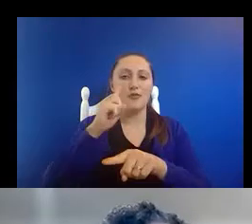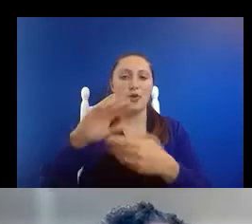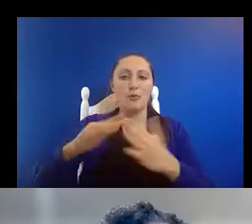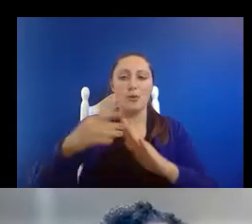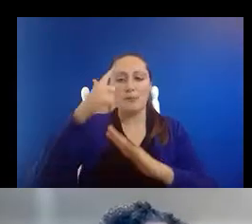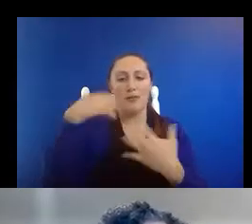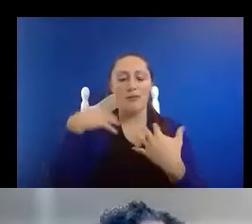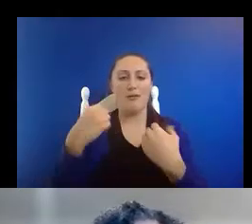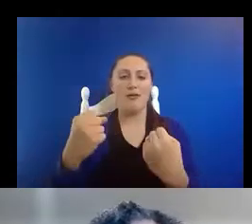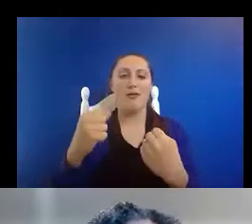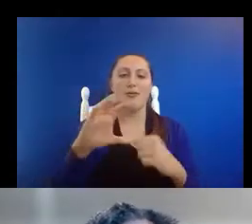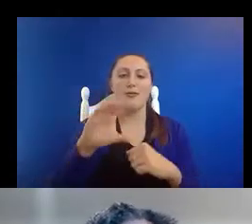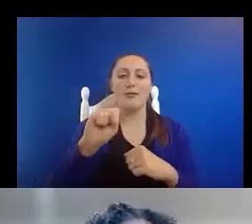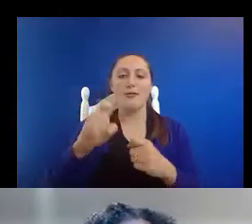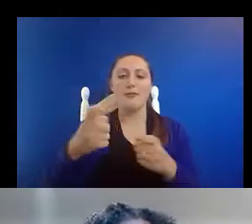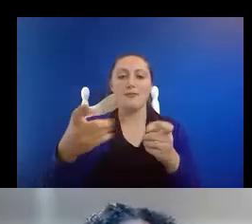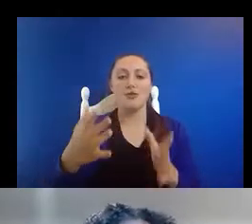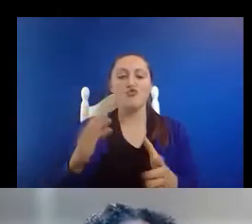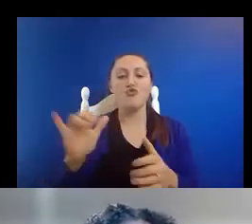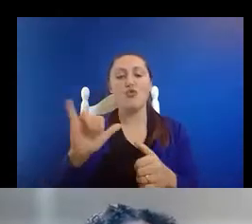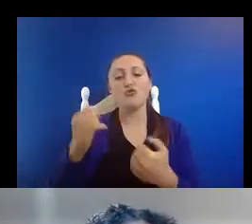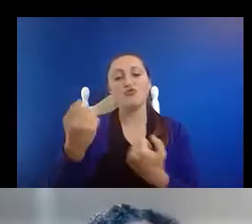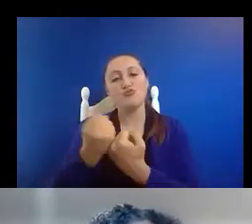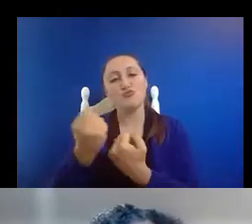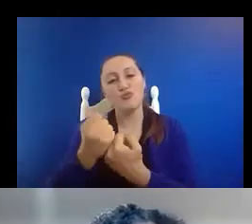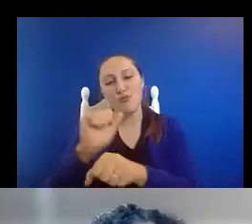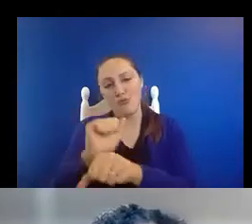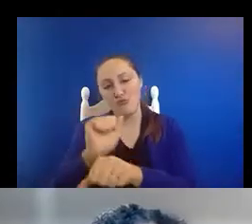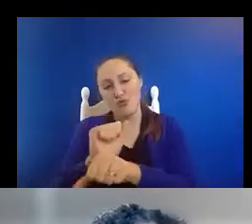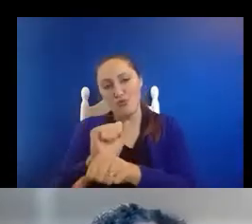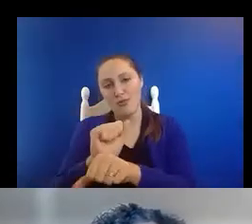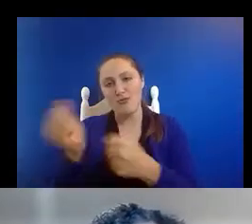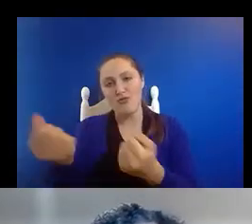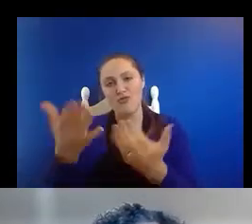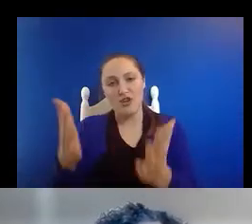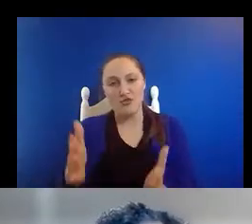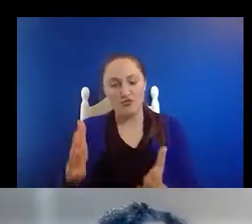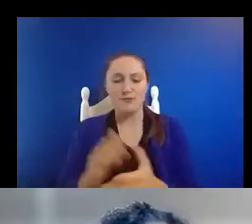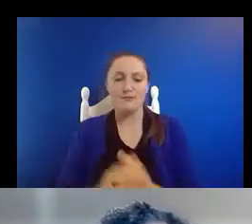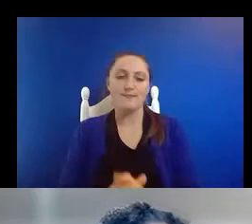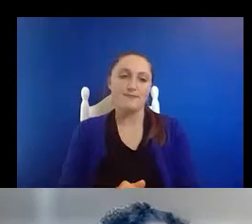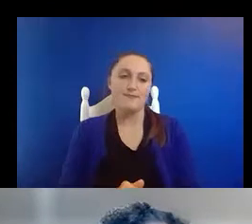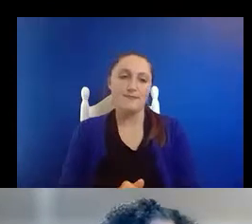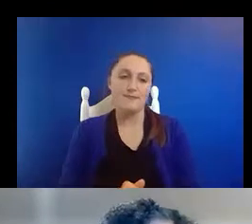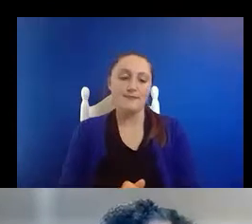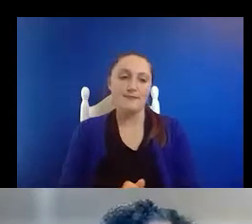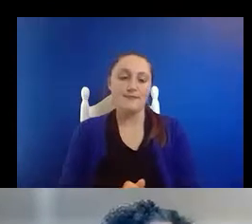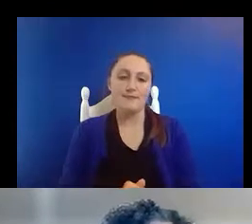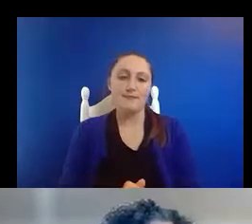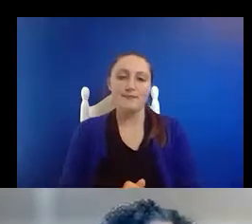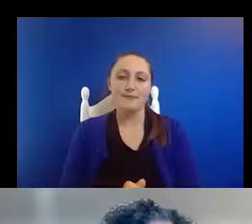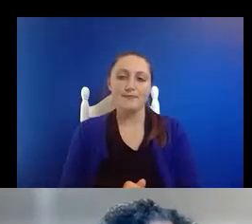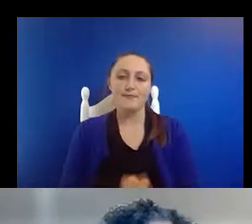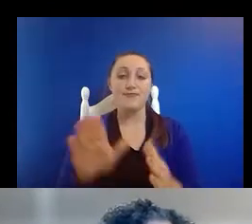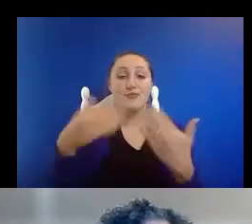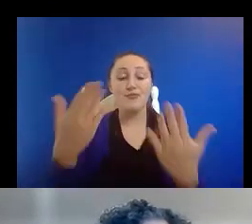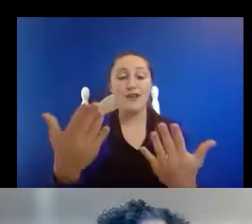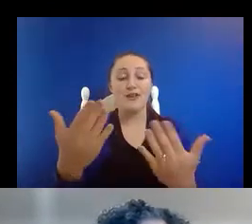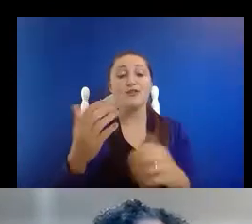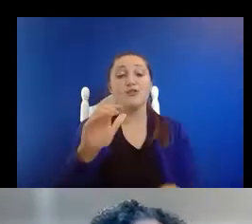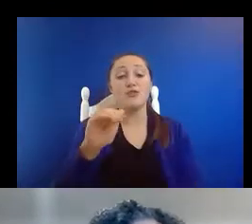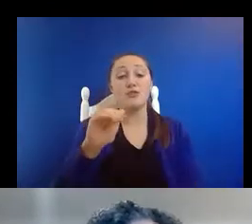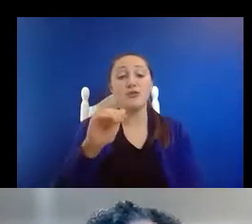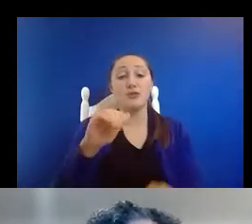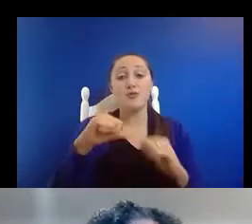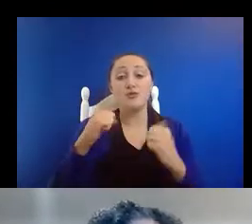case managers, as well as supported employment providers. They provided Association of